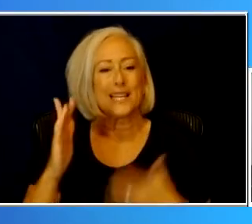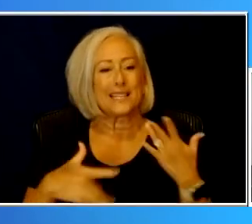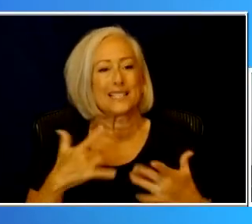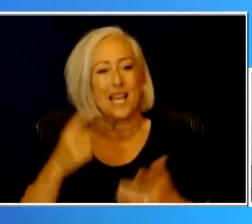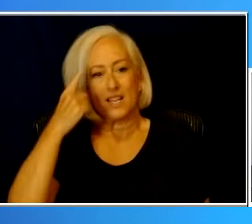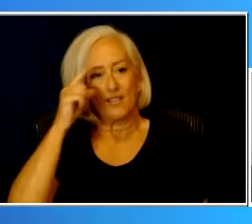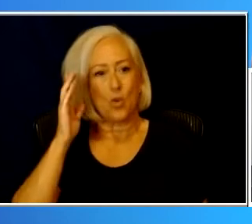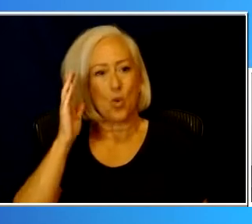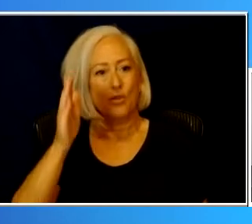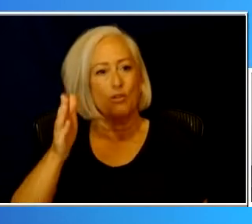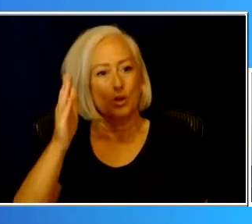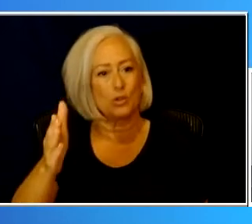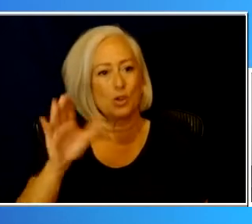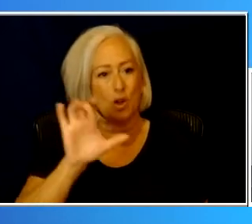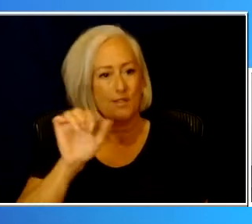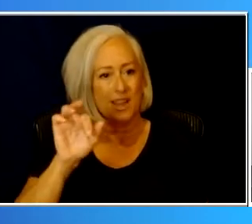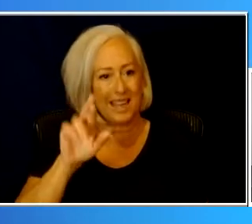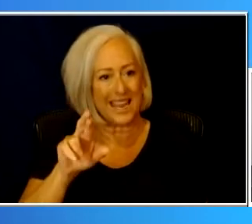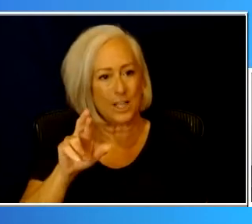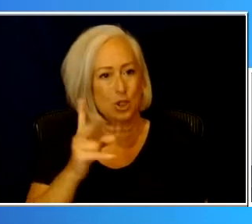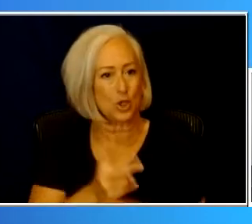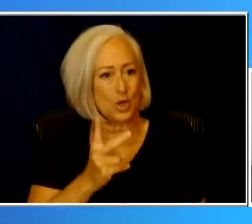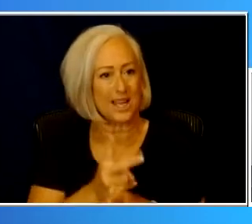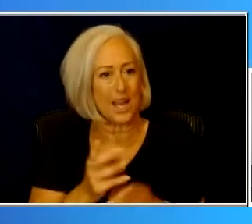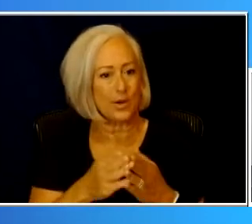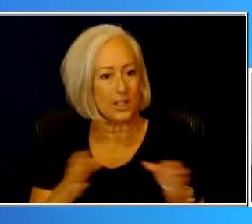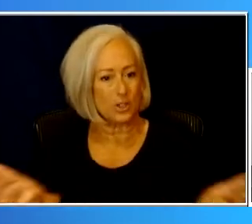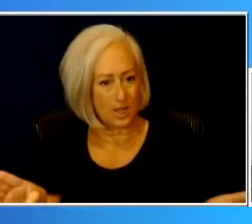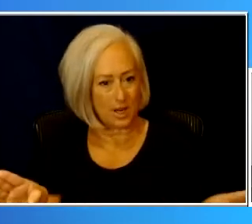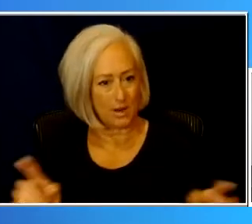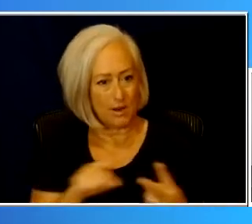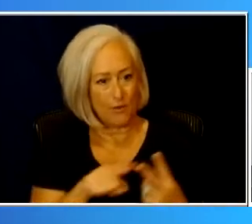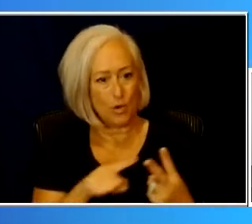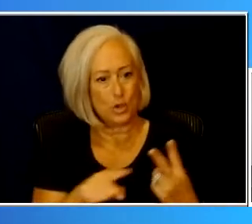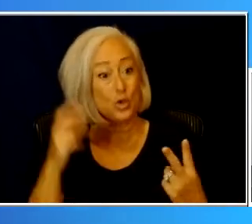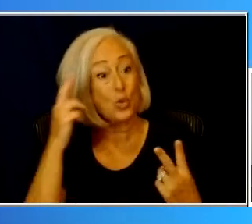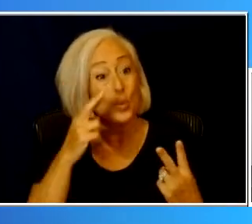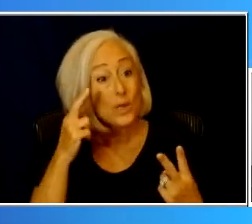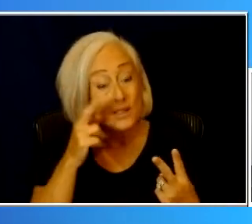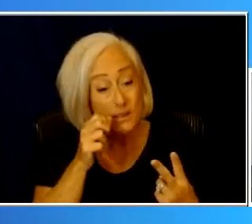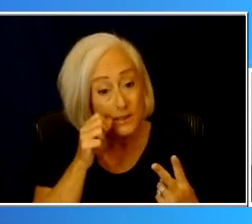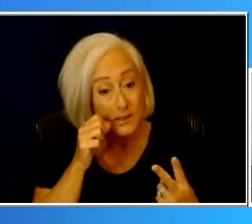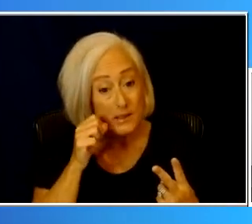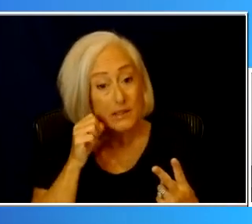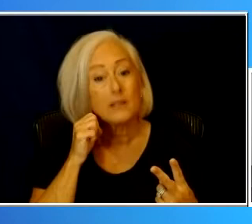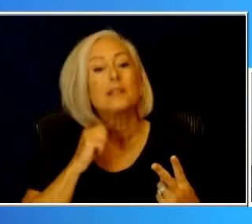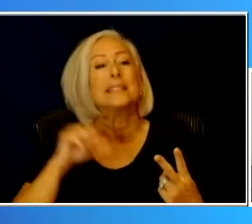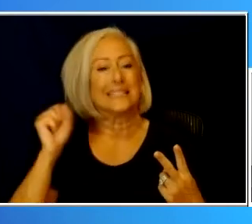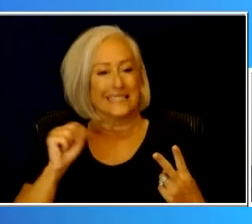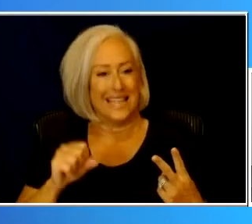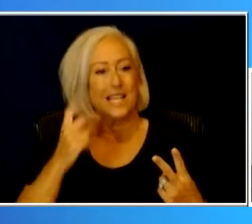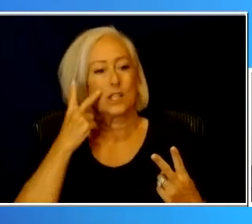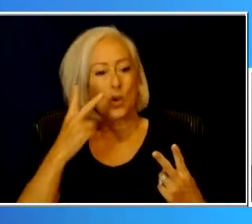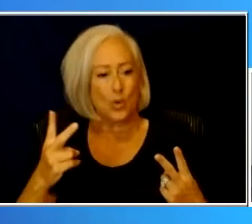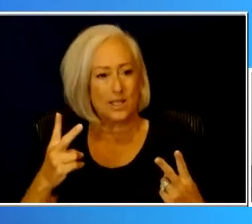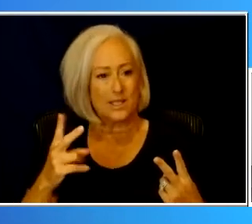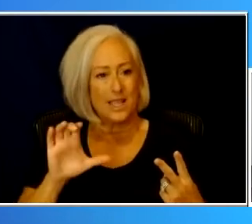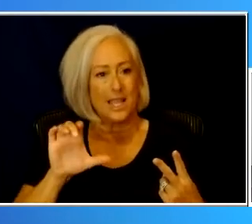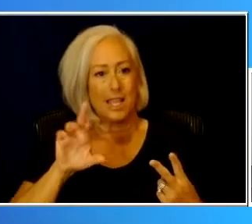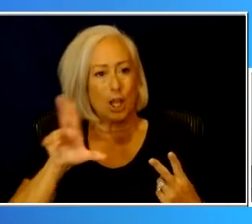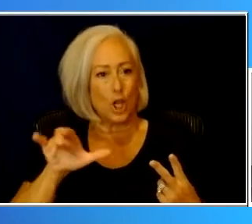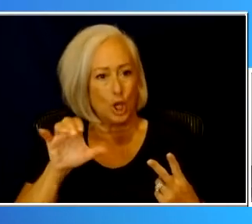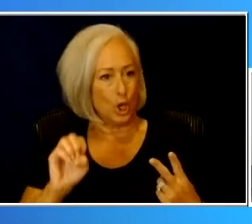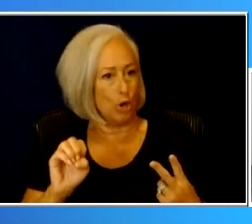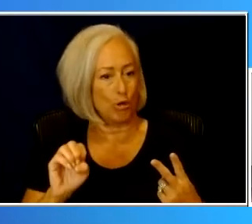of cancer care in general, but for 2 reasons. One is, yes, we are seeing cures in ways that we never